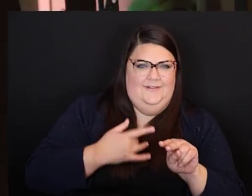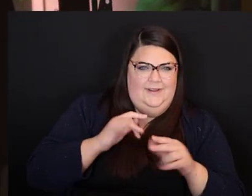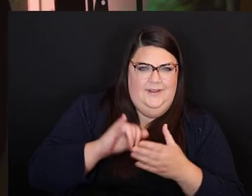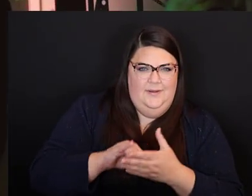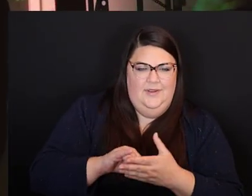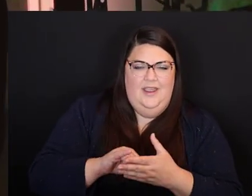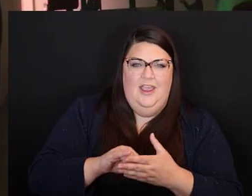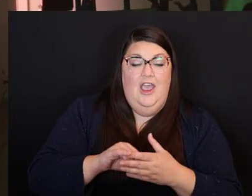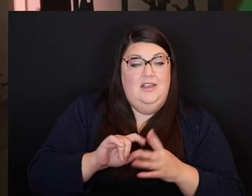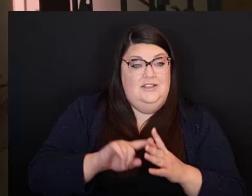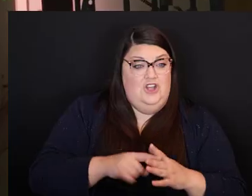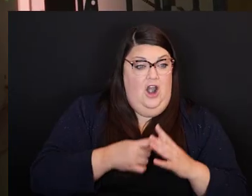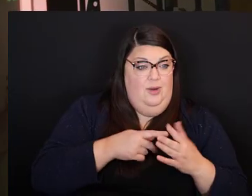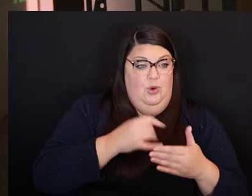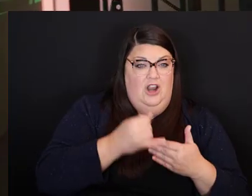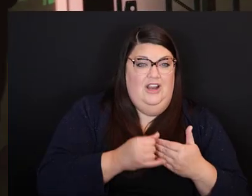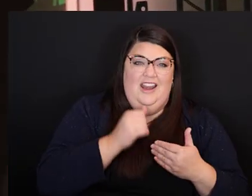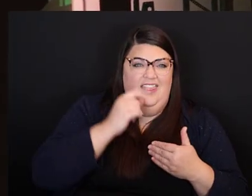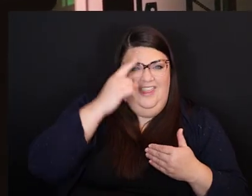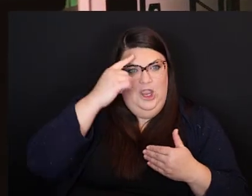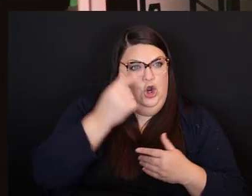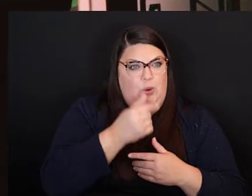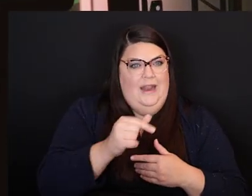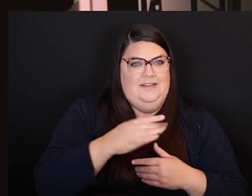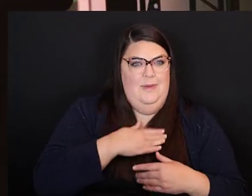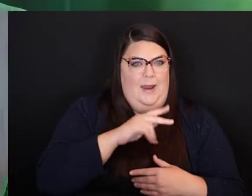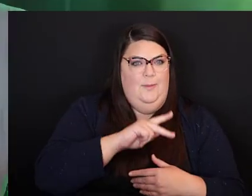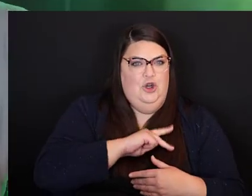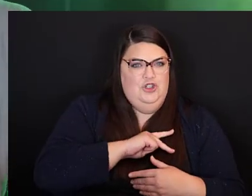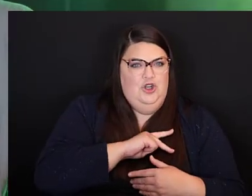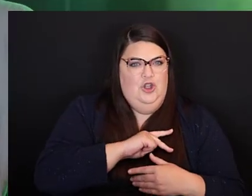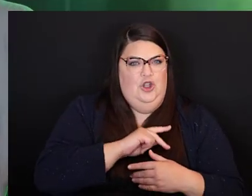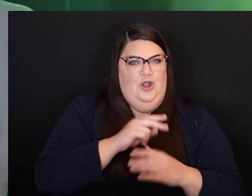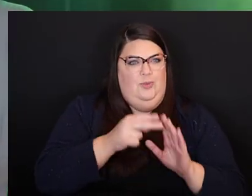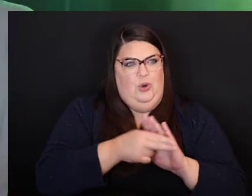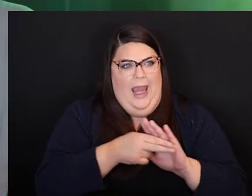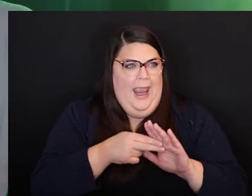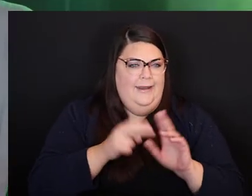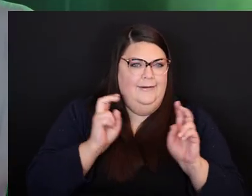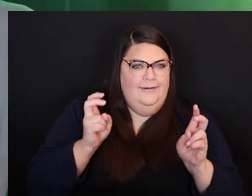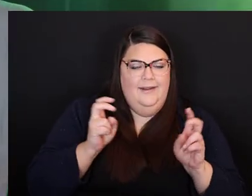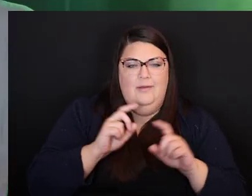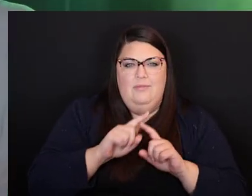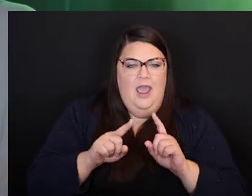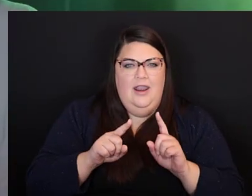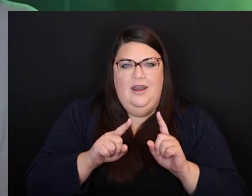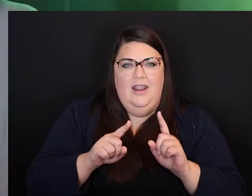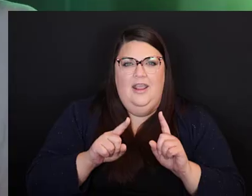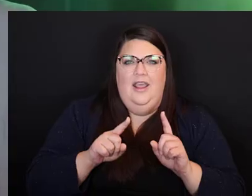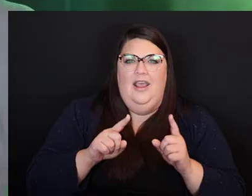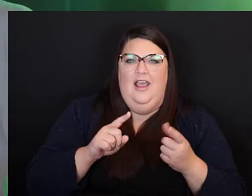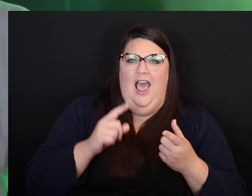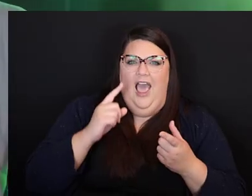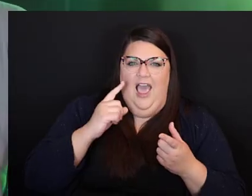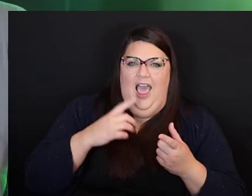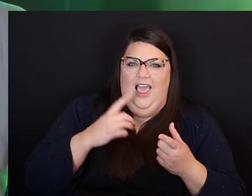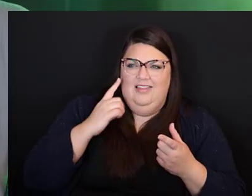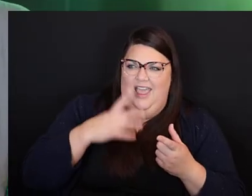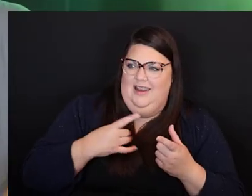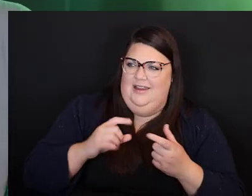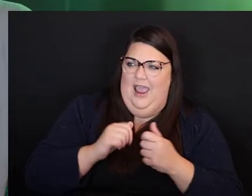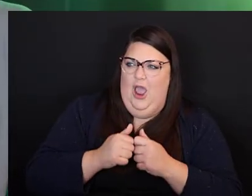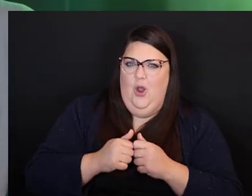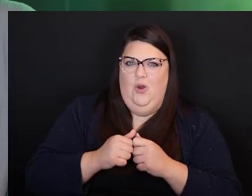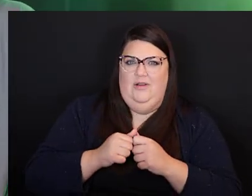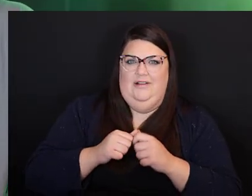When I started this project, I didn't think that green would become my personal brand. I like to take ideas to their sort of absurd conclusion, and so green has